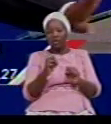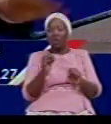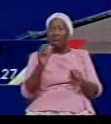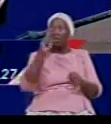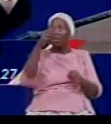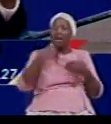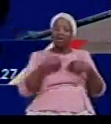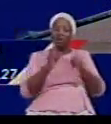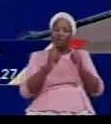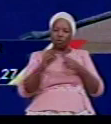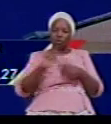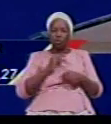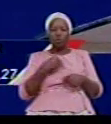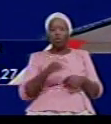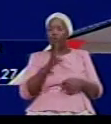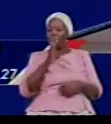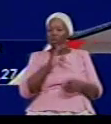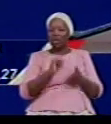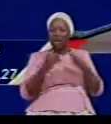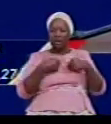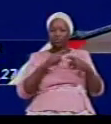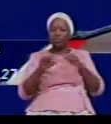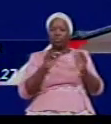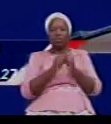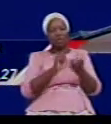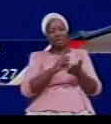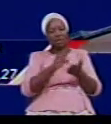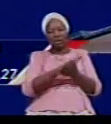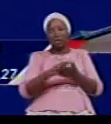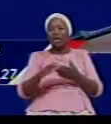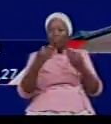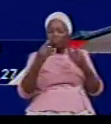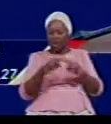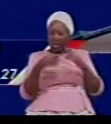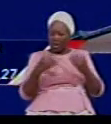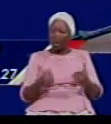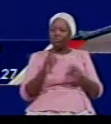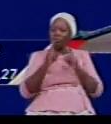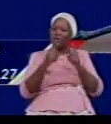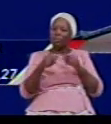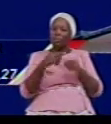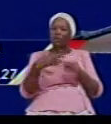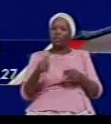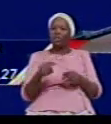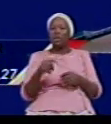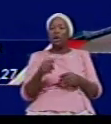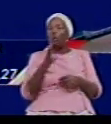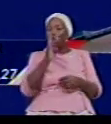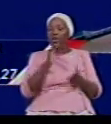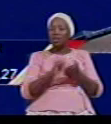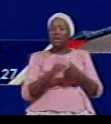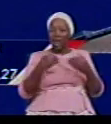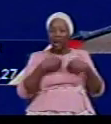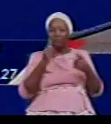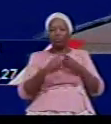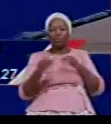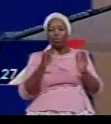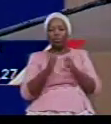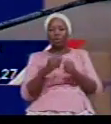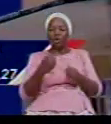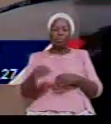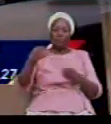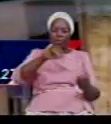to sanctification. Now he's speaking to us of water that relates to the baptism in the Holy Ghost. Any